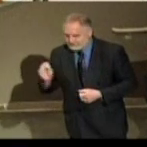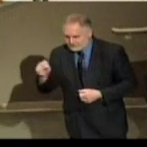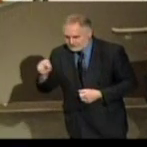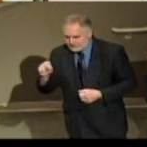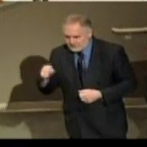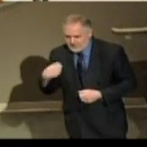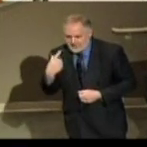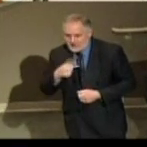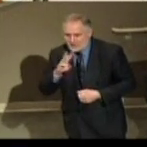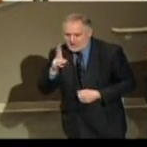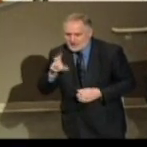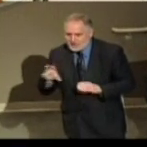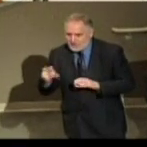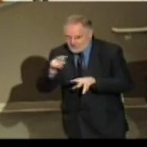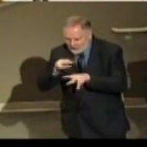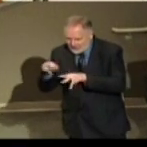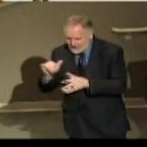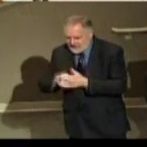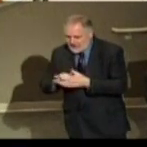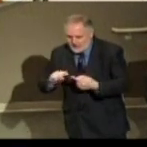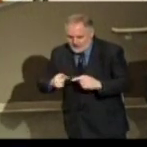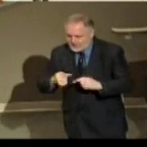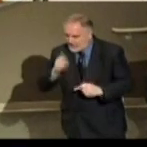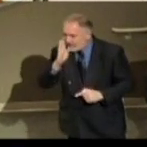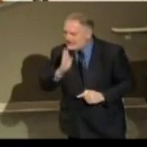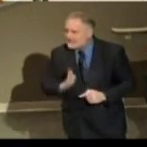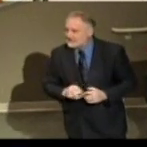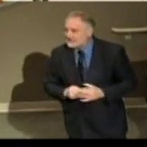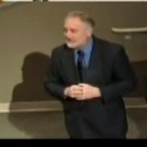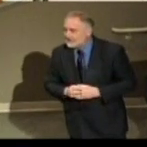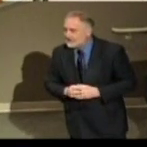That we would watch that hurts God.